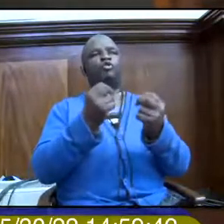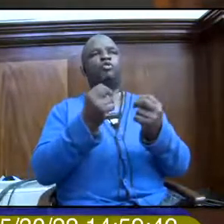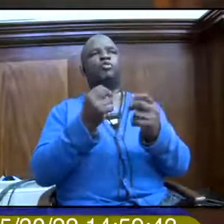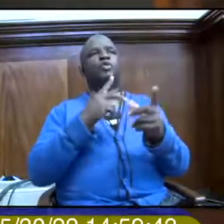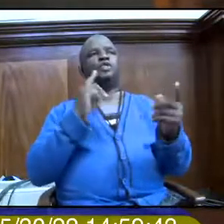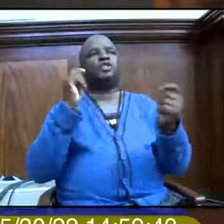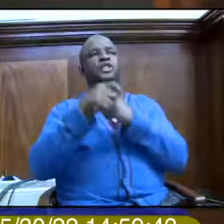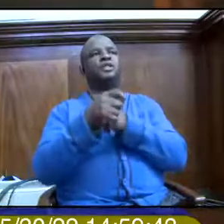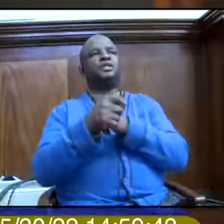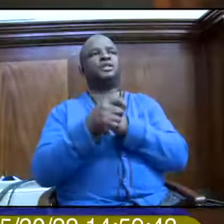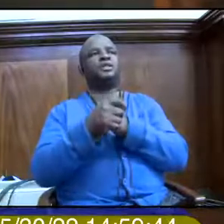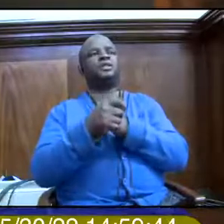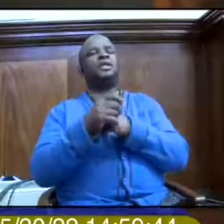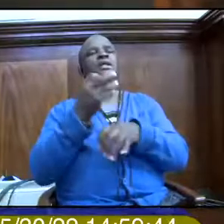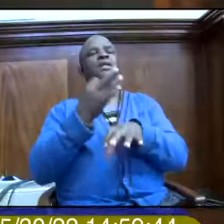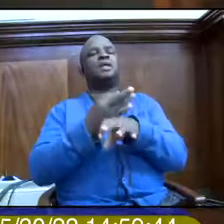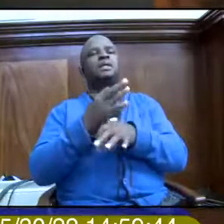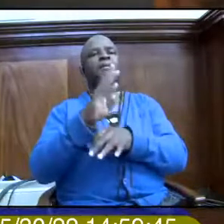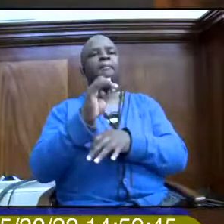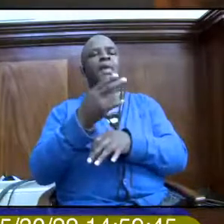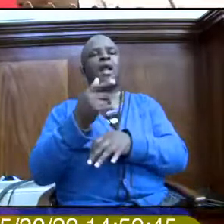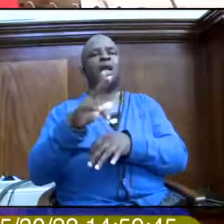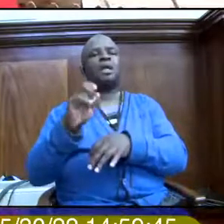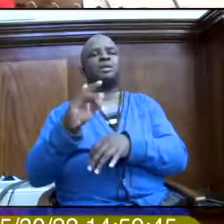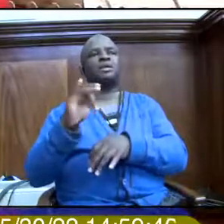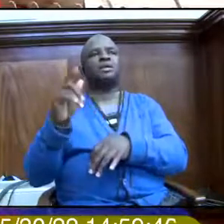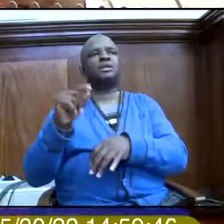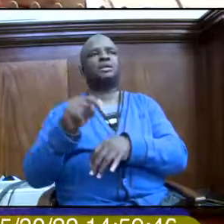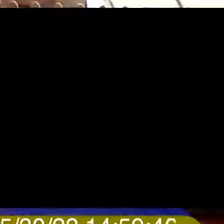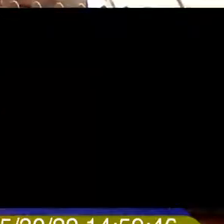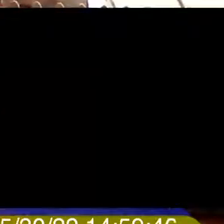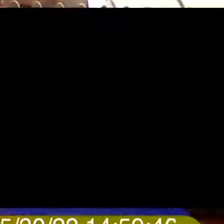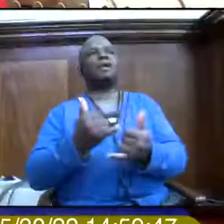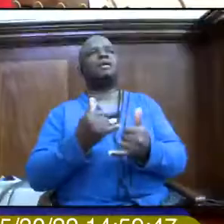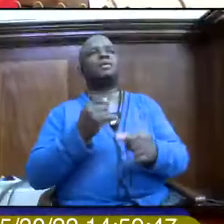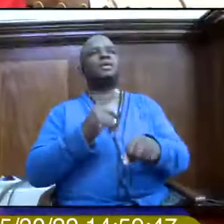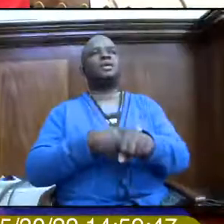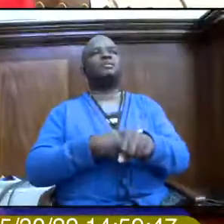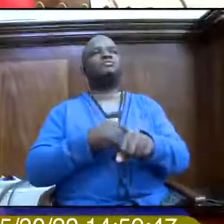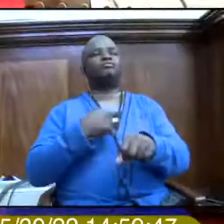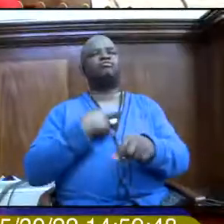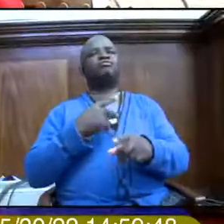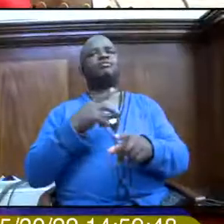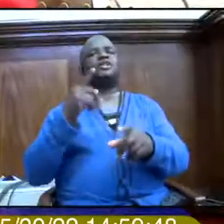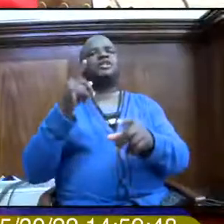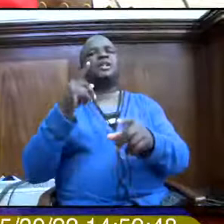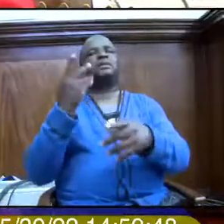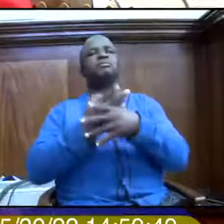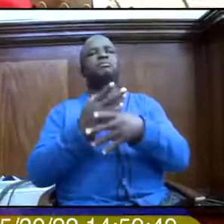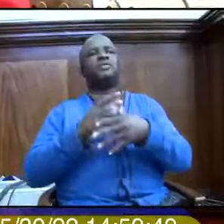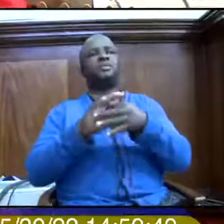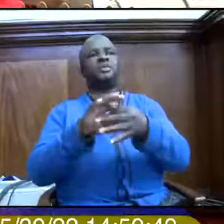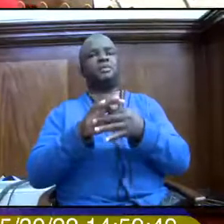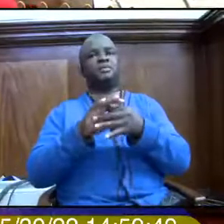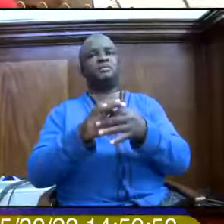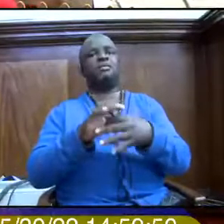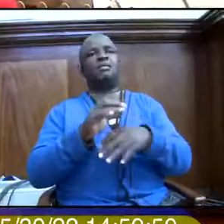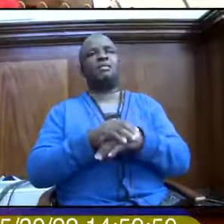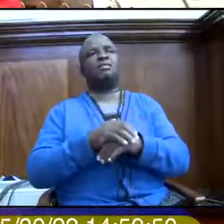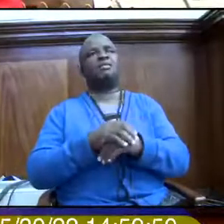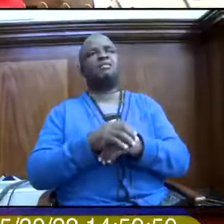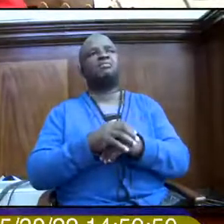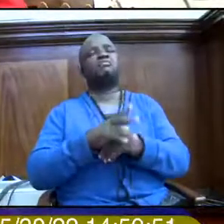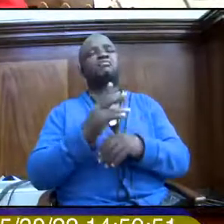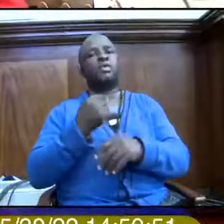massage you've been raising this point that we it's about time that we join forces that will put